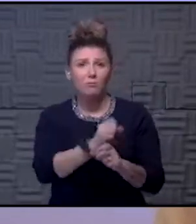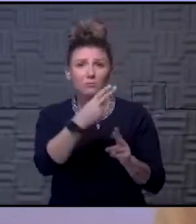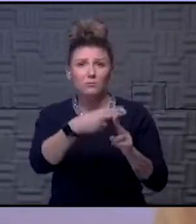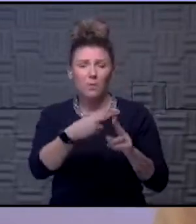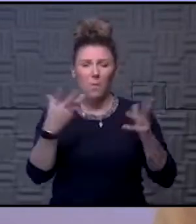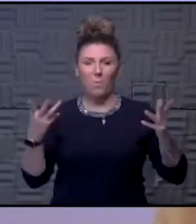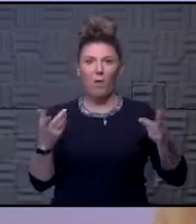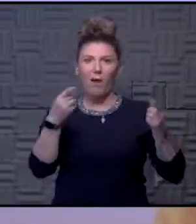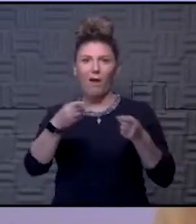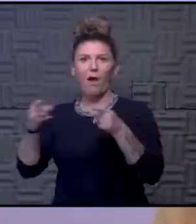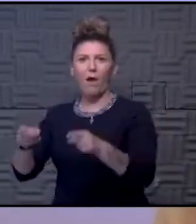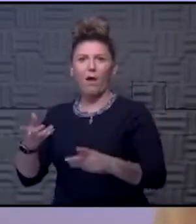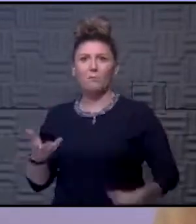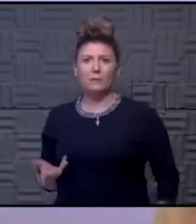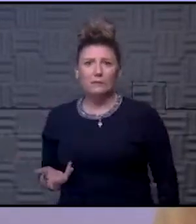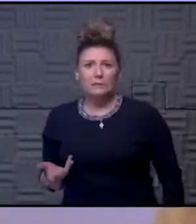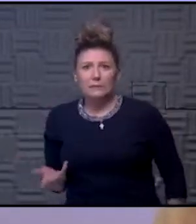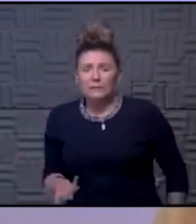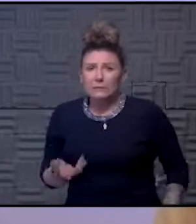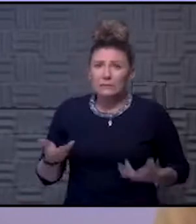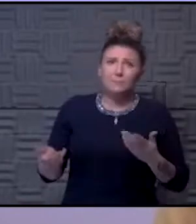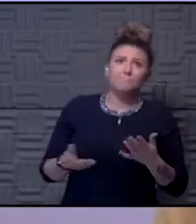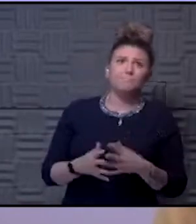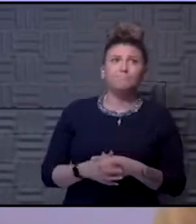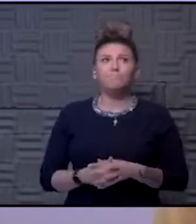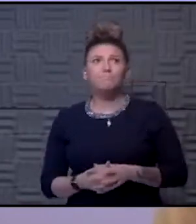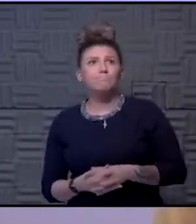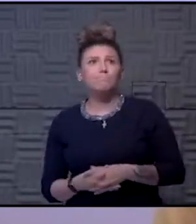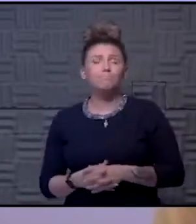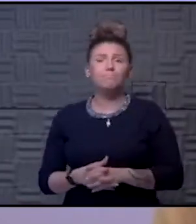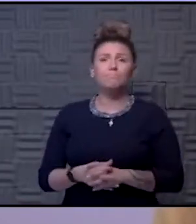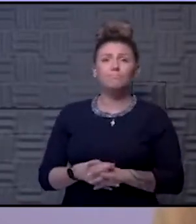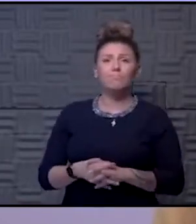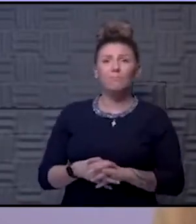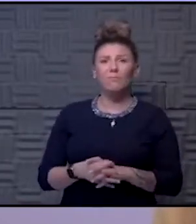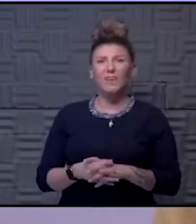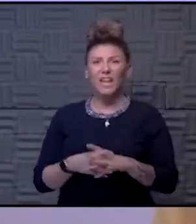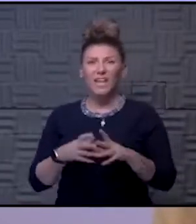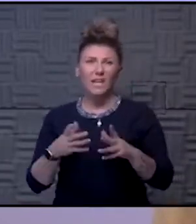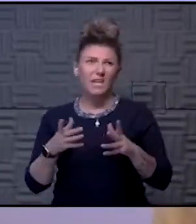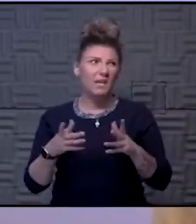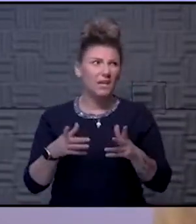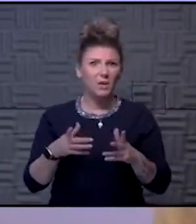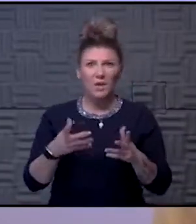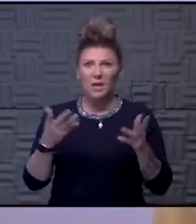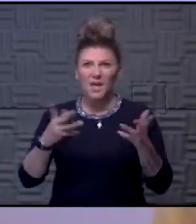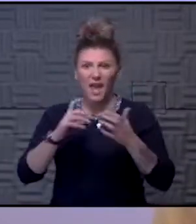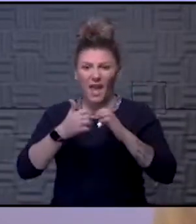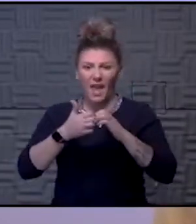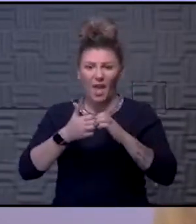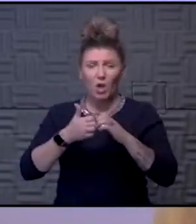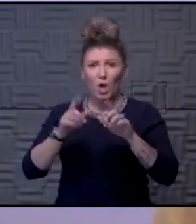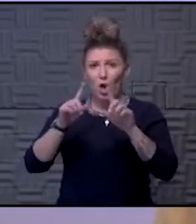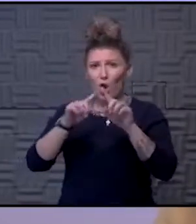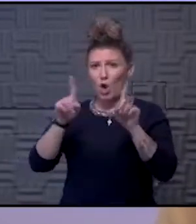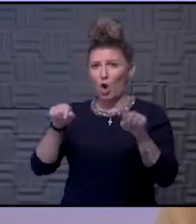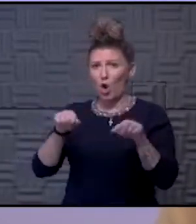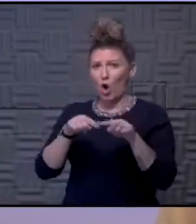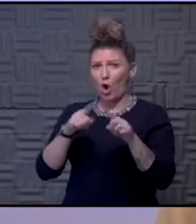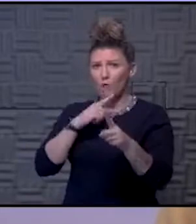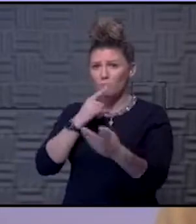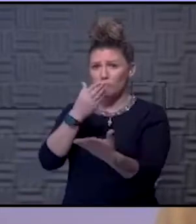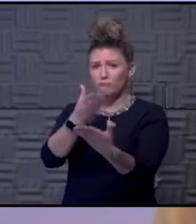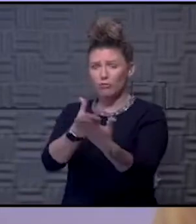then? They were going to get a card with proof of a vaccine, but not under their